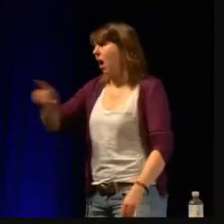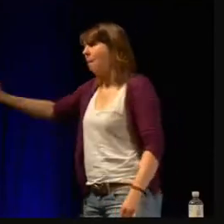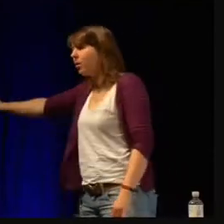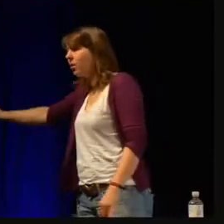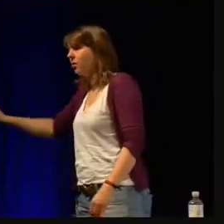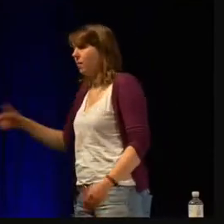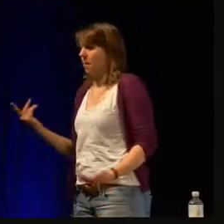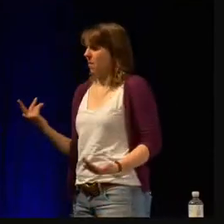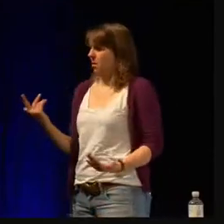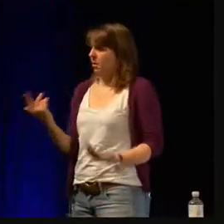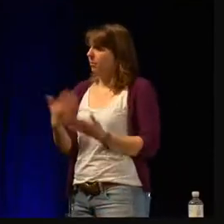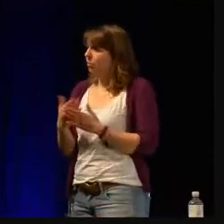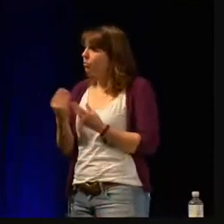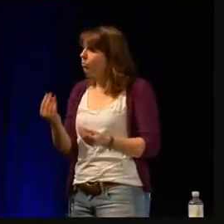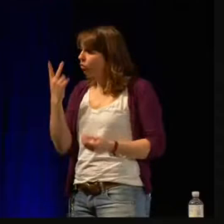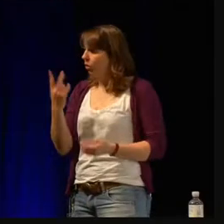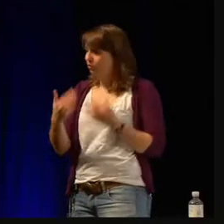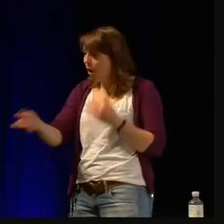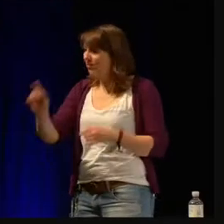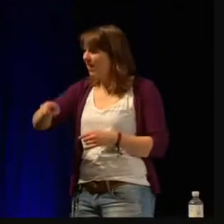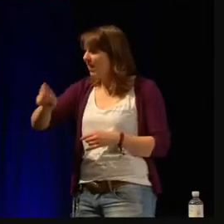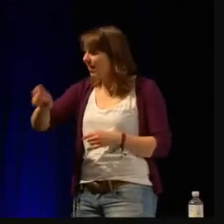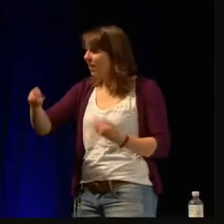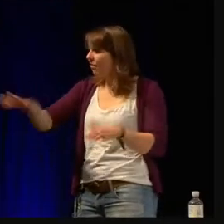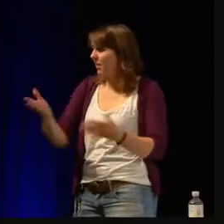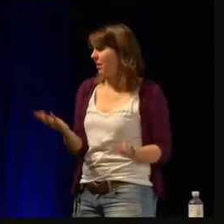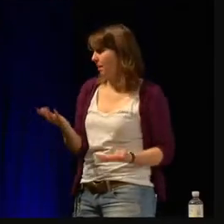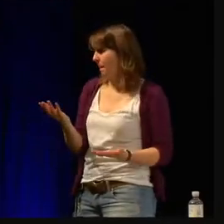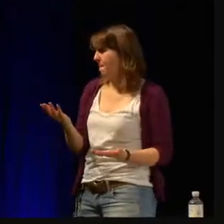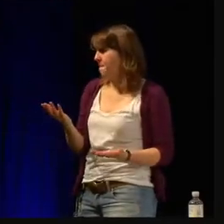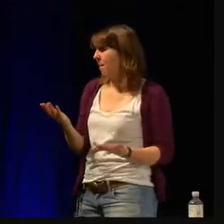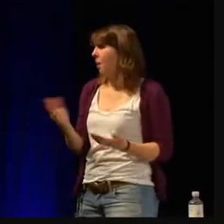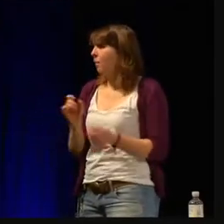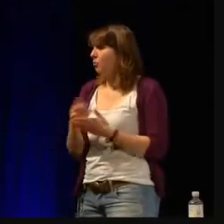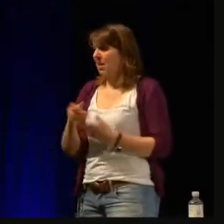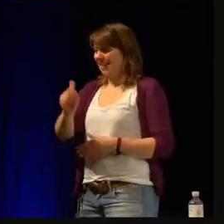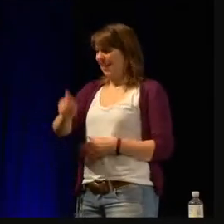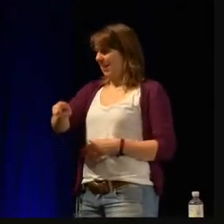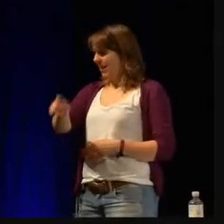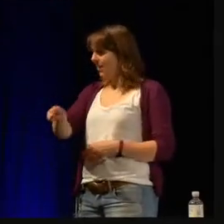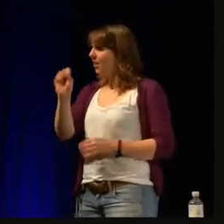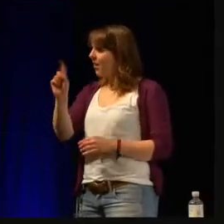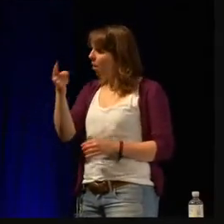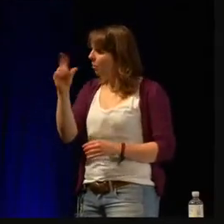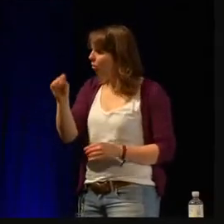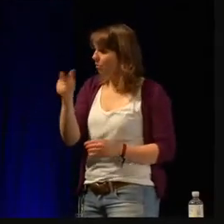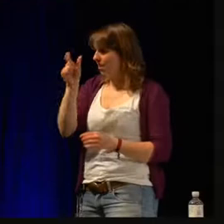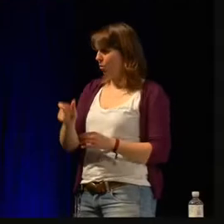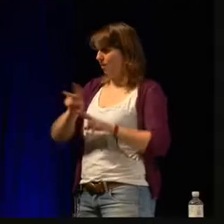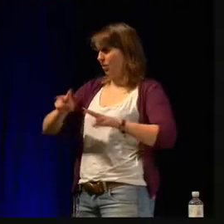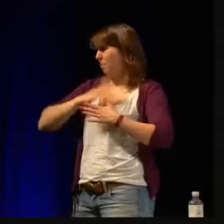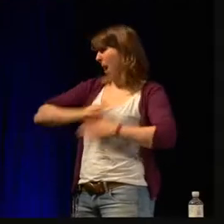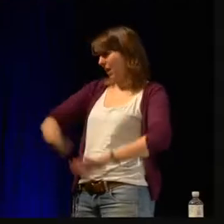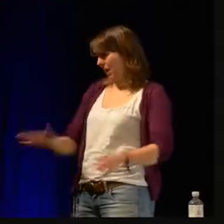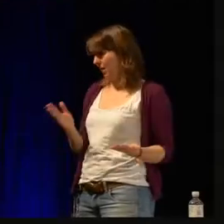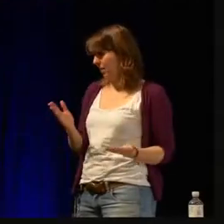how long people spend on their site, but maybe there's not even a person in the room with the computer, but the computer is still, you know, still has YouTube open. And